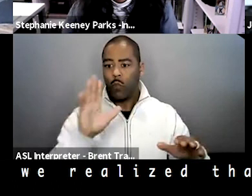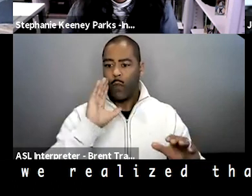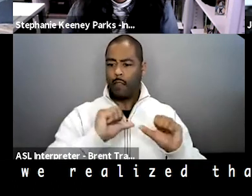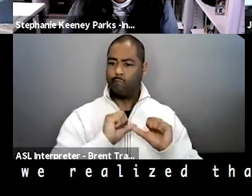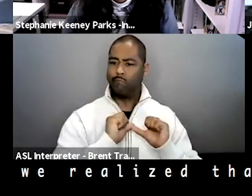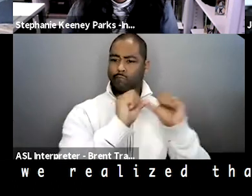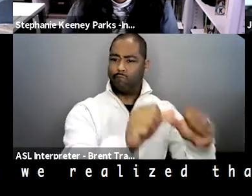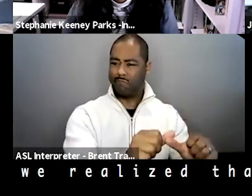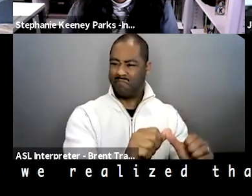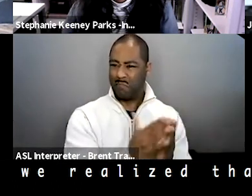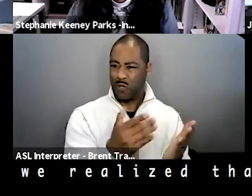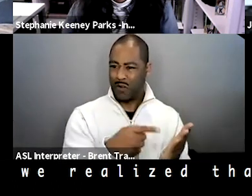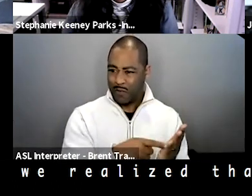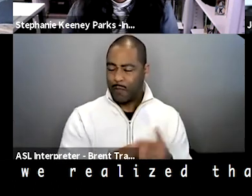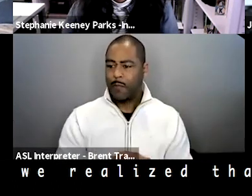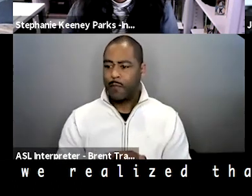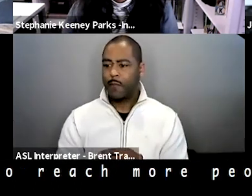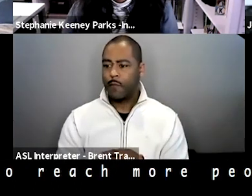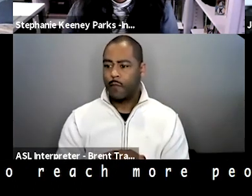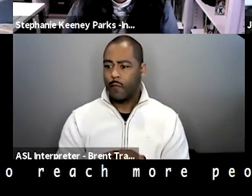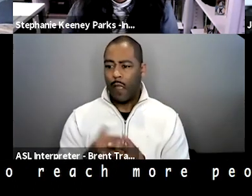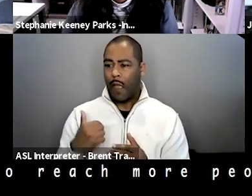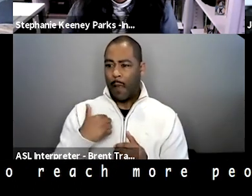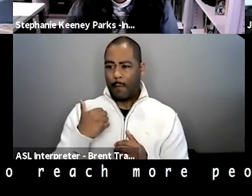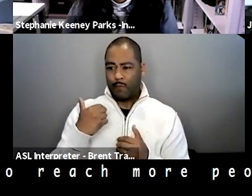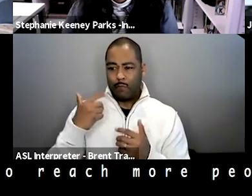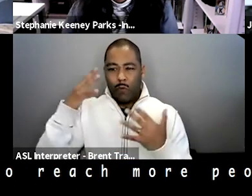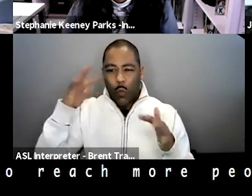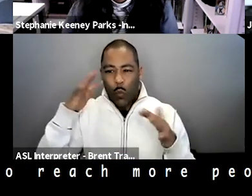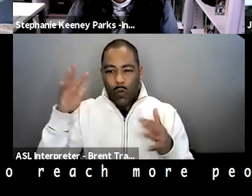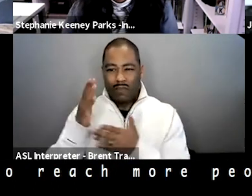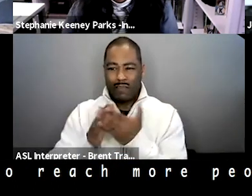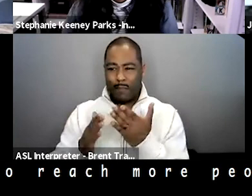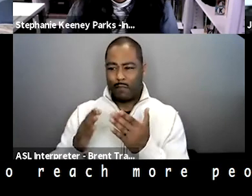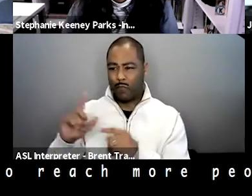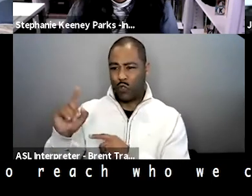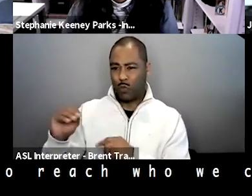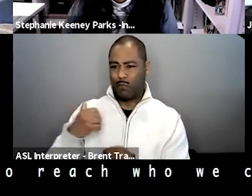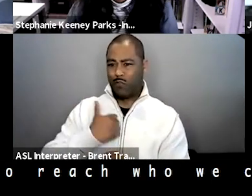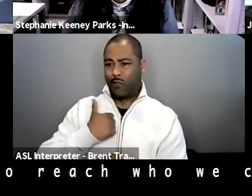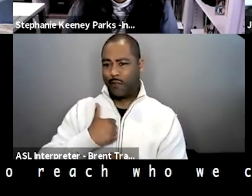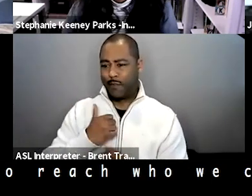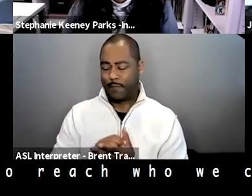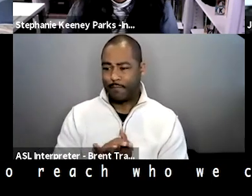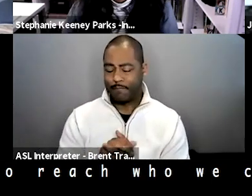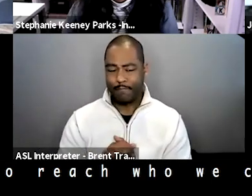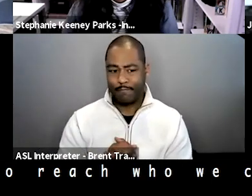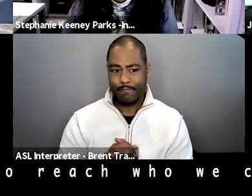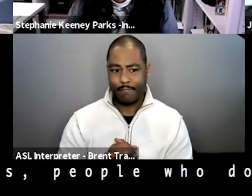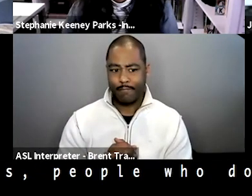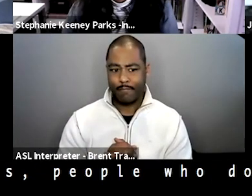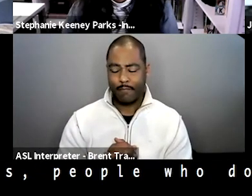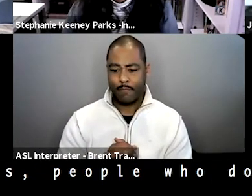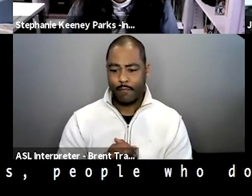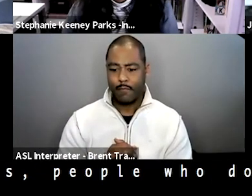we realized, I'm getting like some feedback, excuse me. And then we realized that